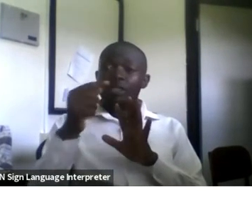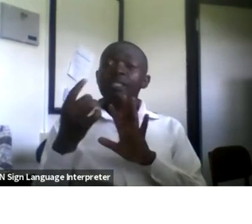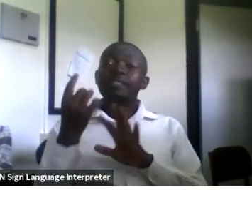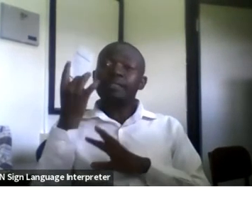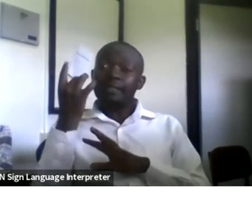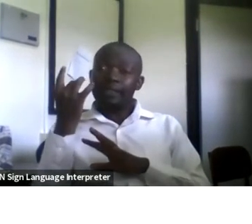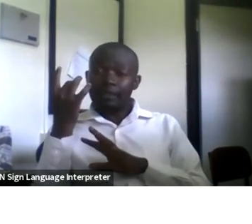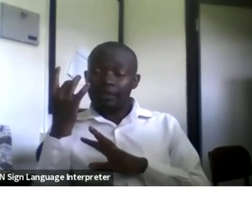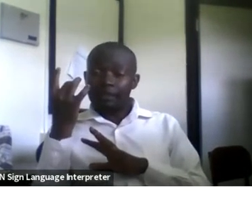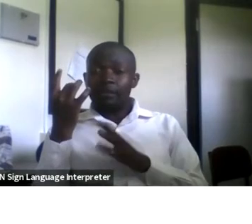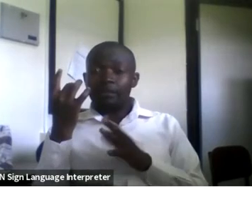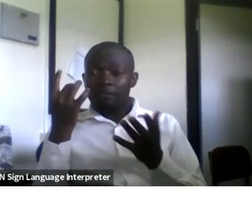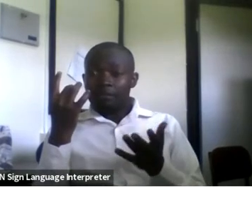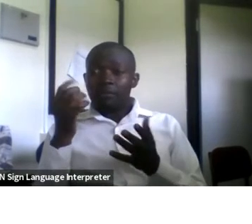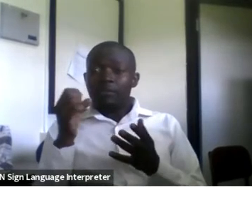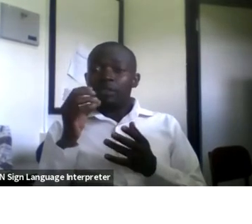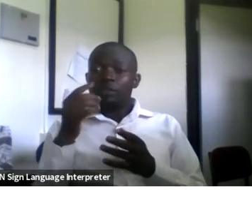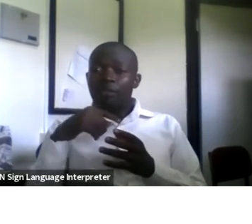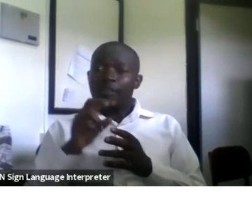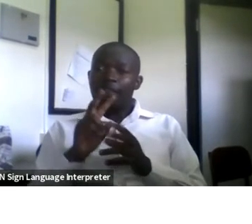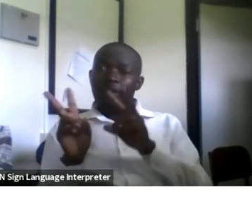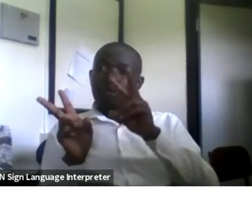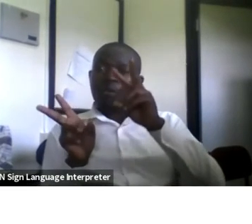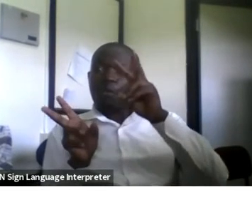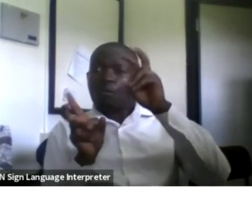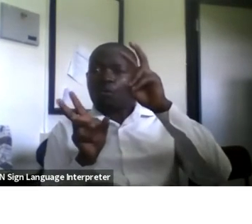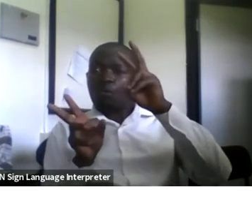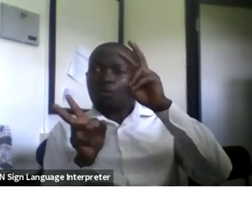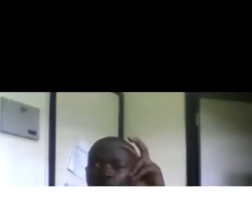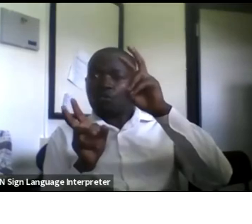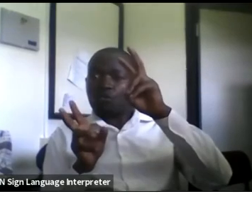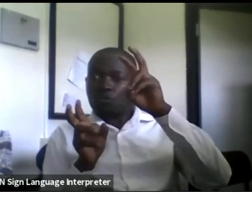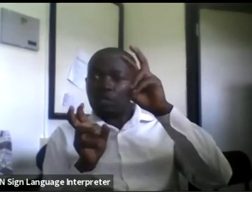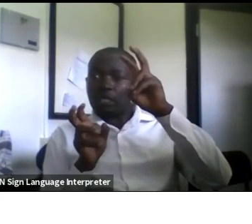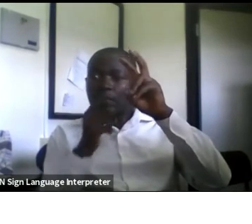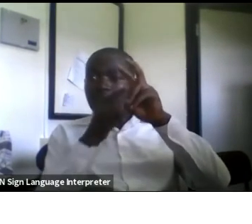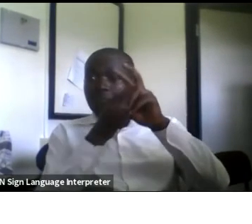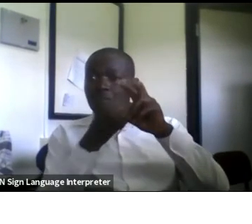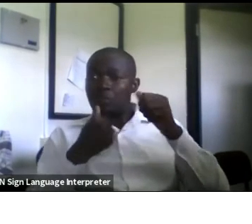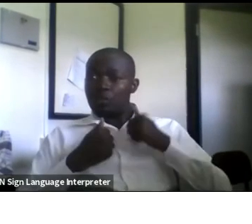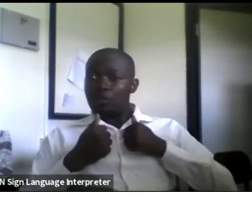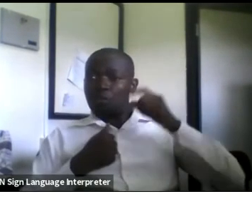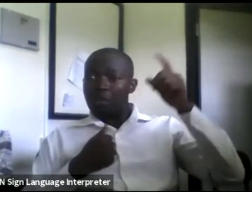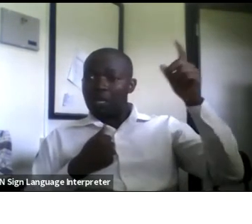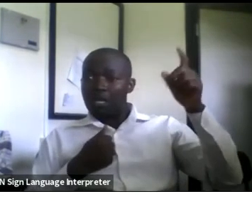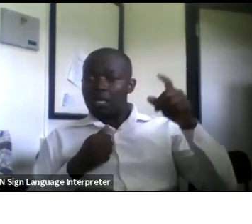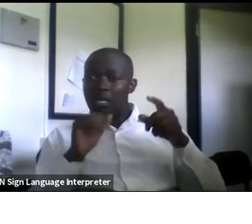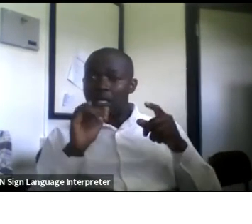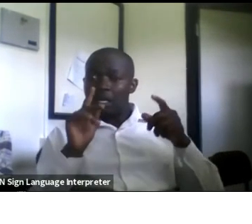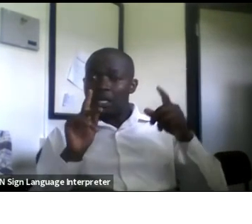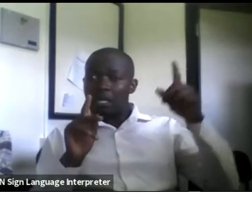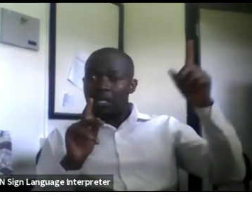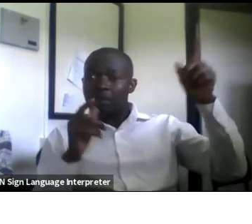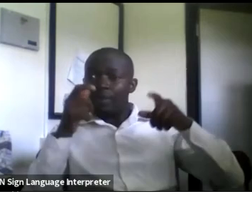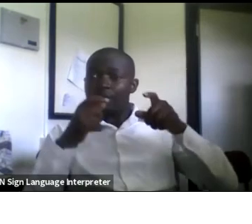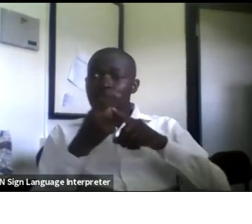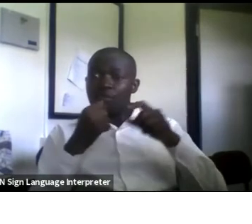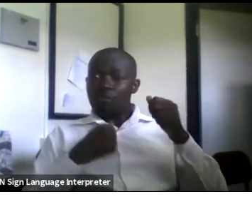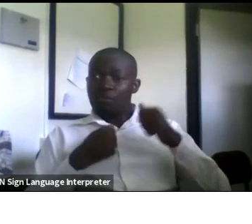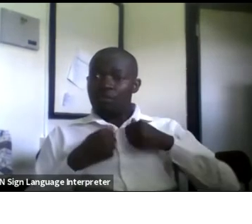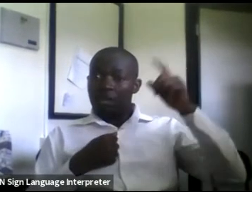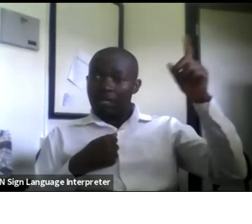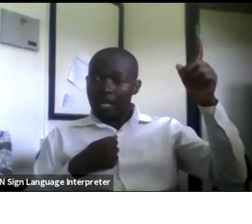we have also quoted the eye care in Rwanda as an example. I hope there is somebody from Rwanda where